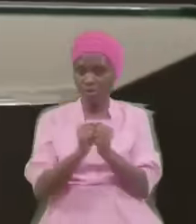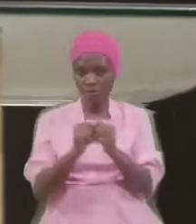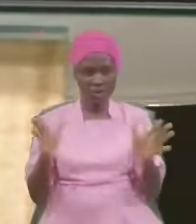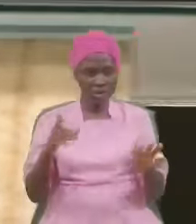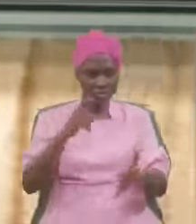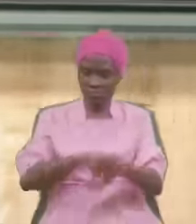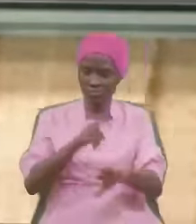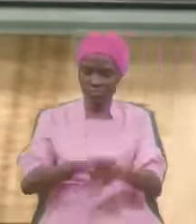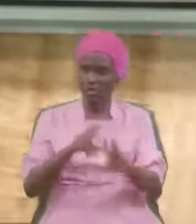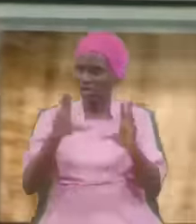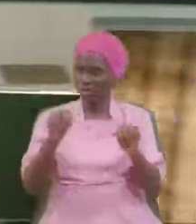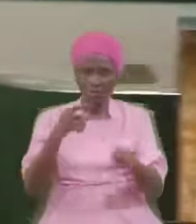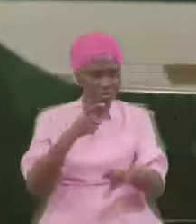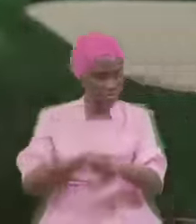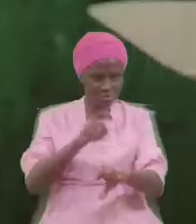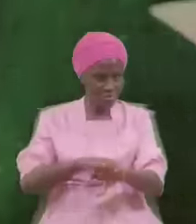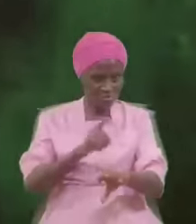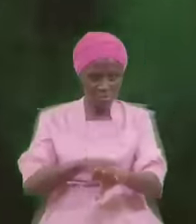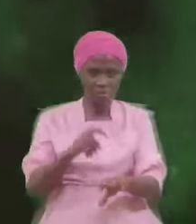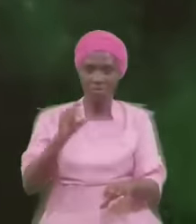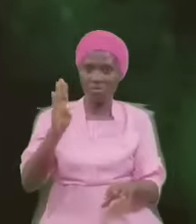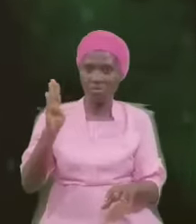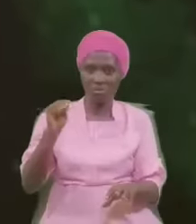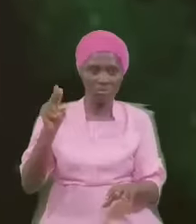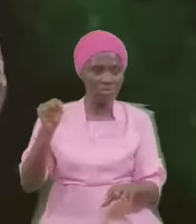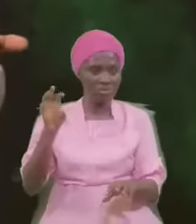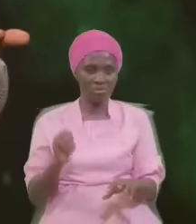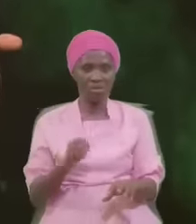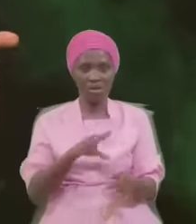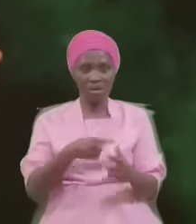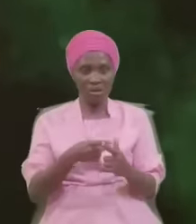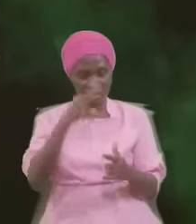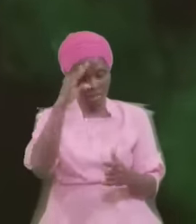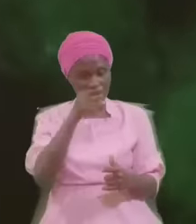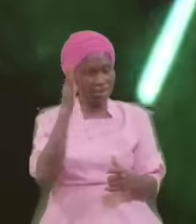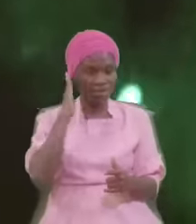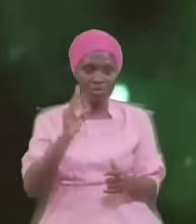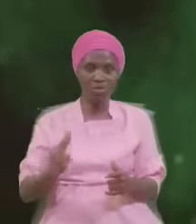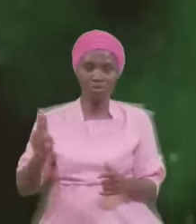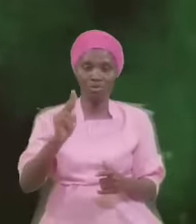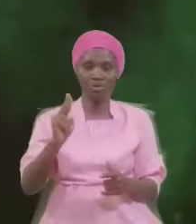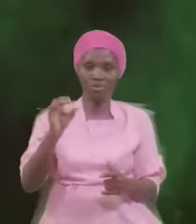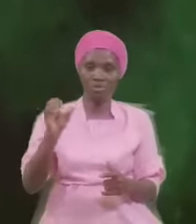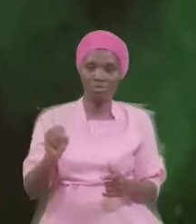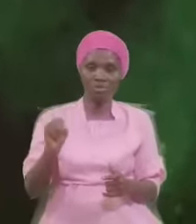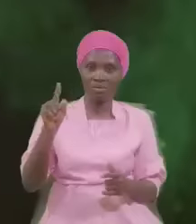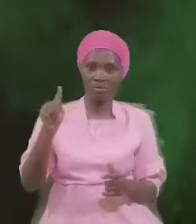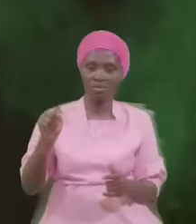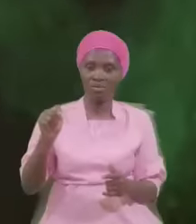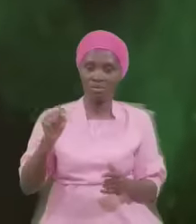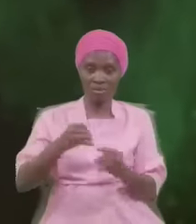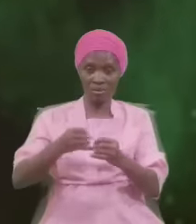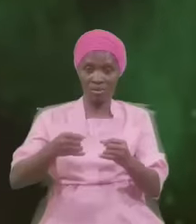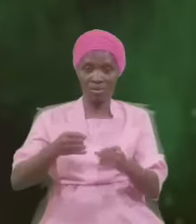leg. And anyone used a stick and wind. He is used to that now, this boy, because the boy is, I